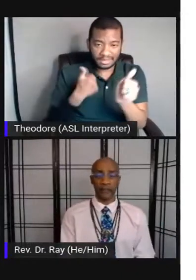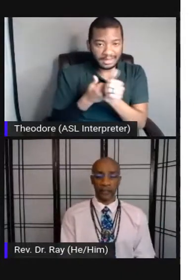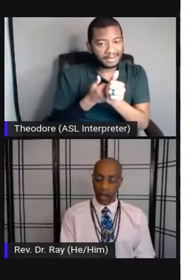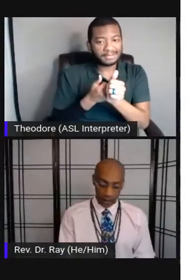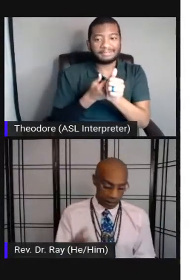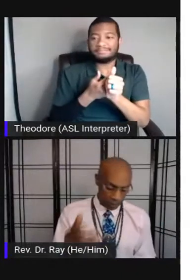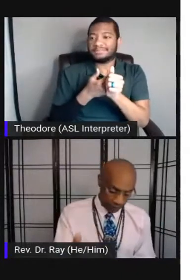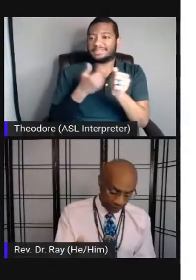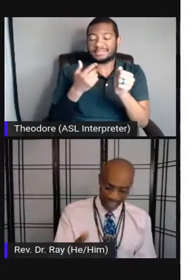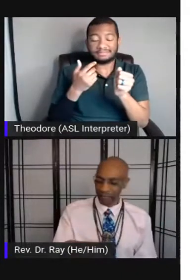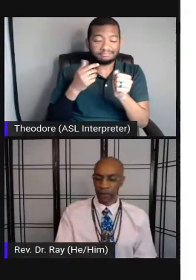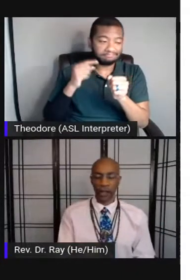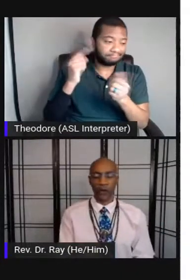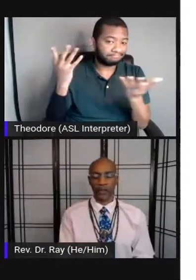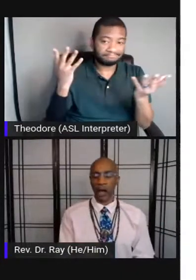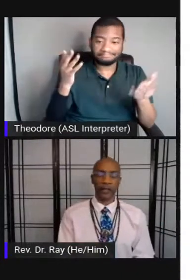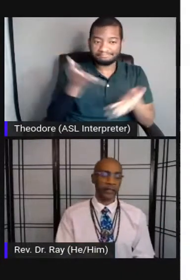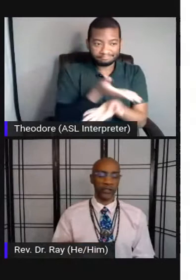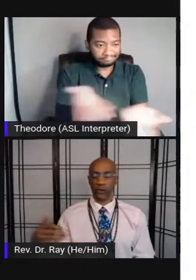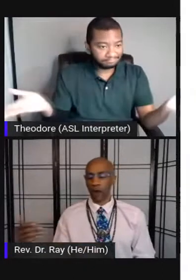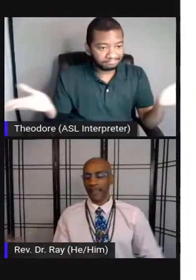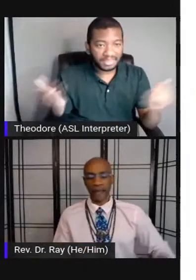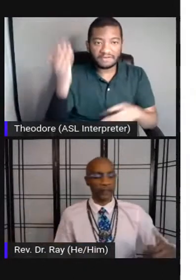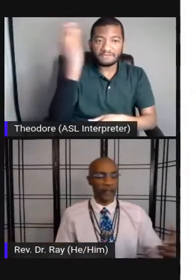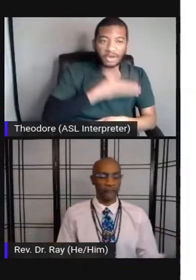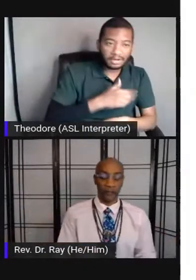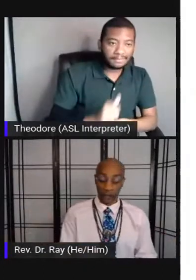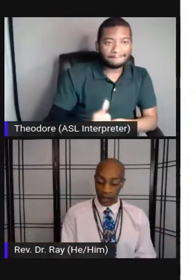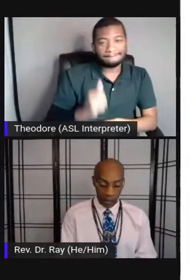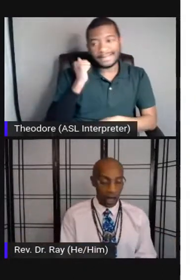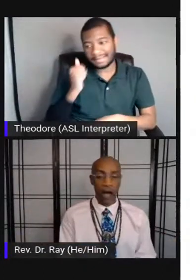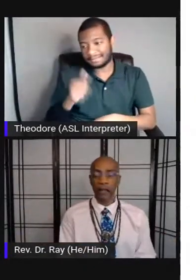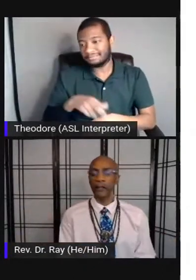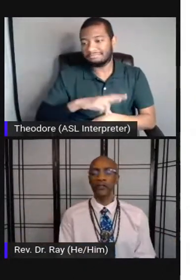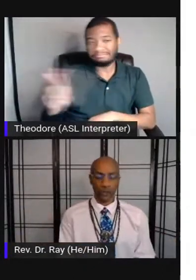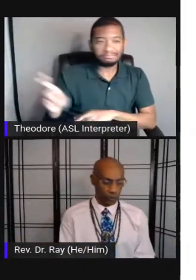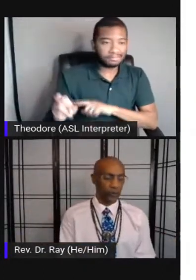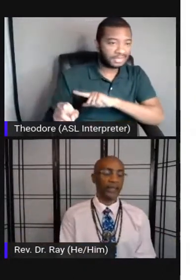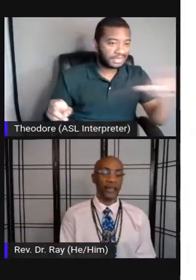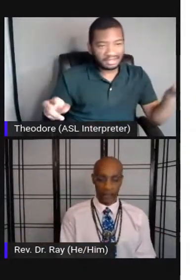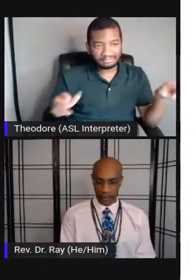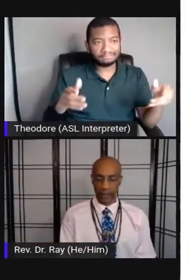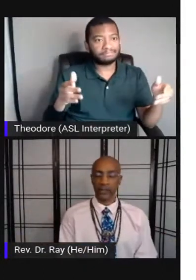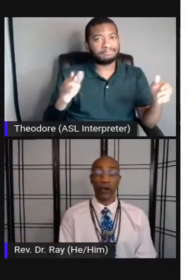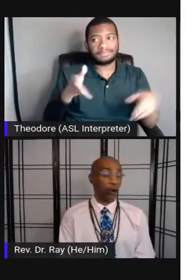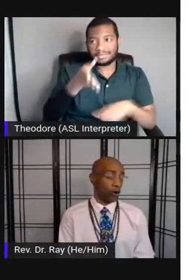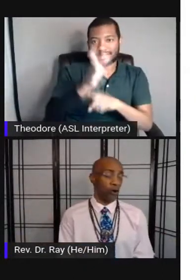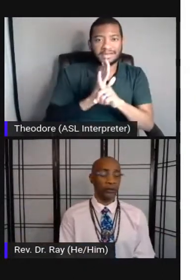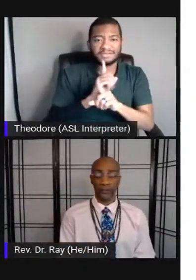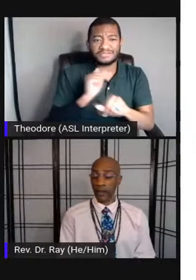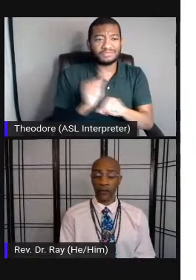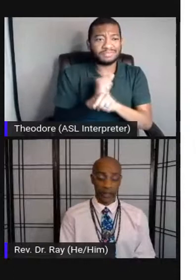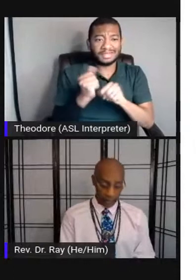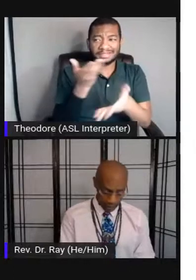front of it. God is above it and below it. God is to the right and the left of it. God truly is